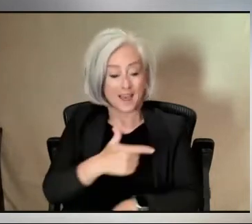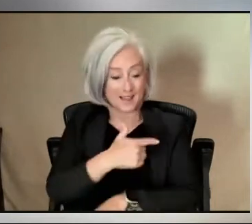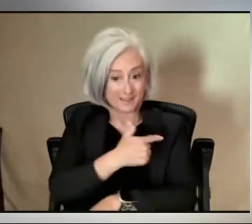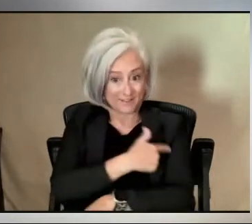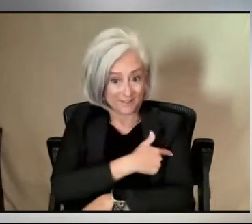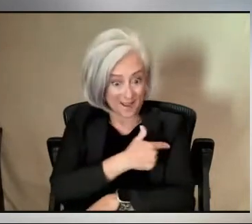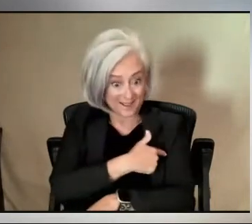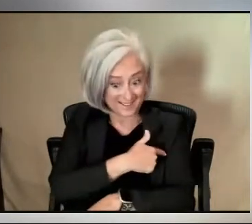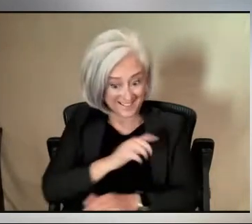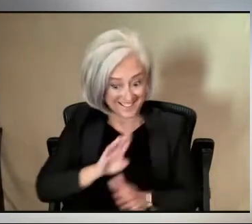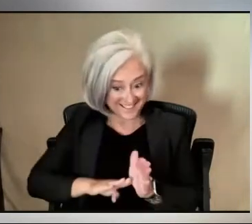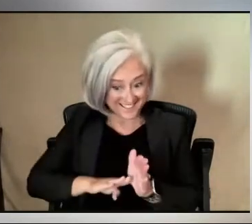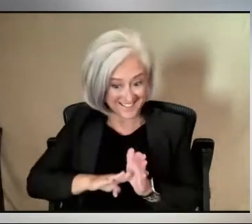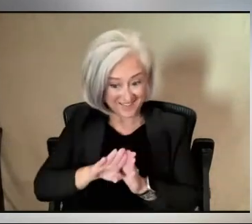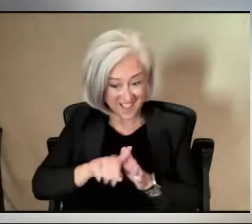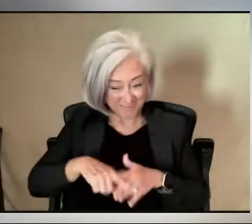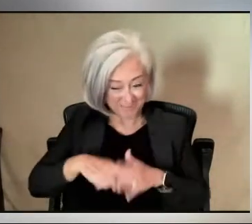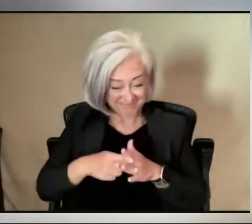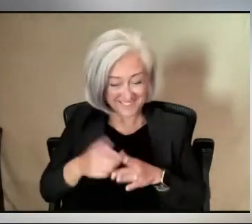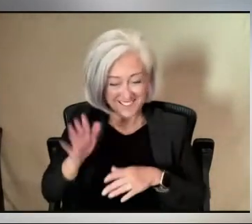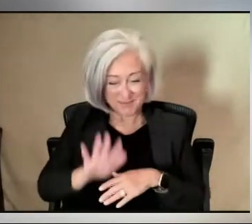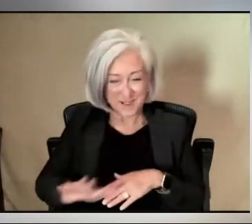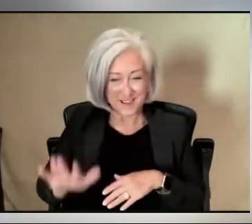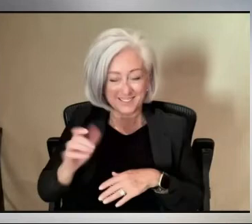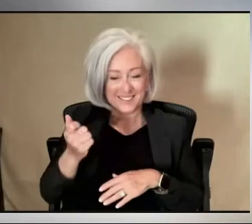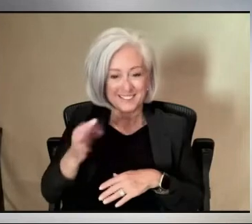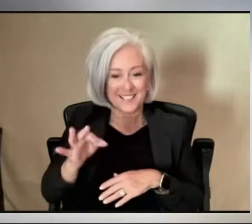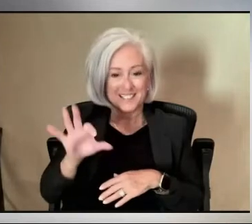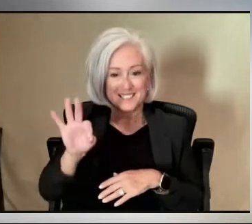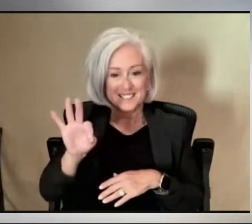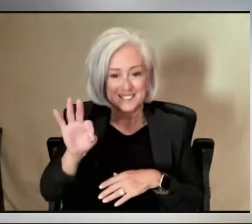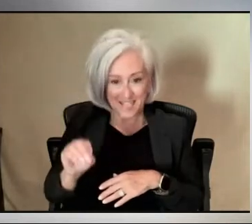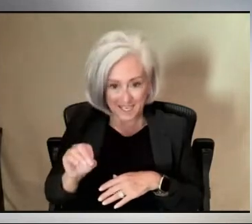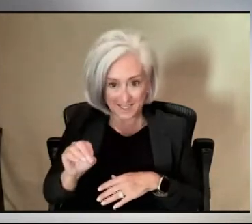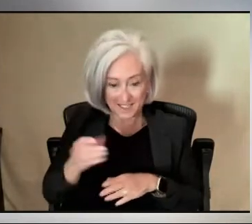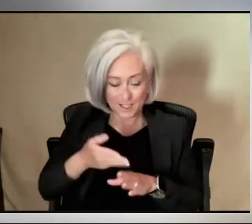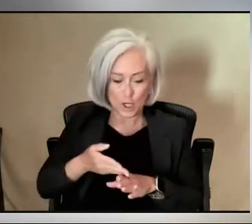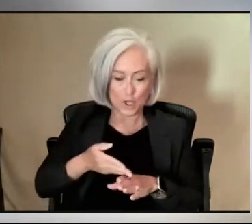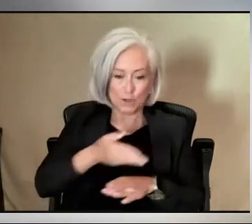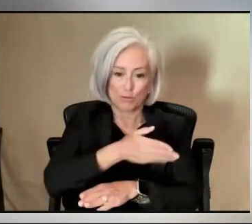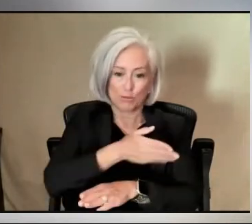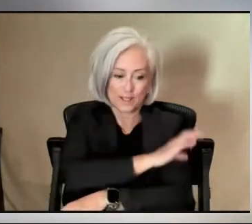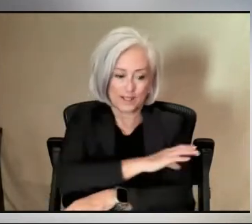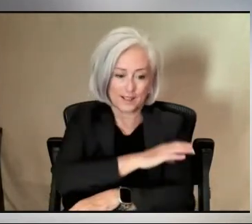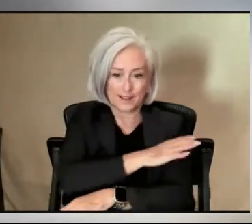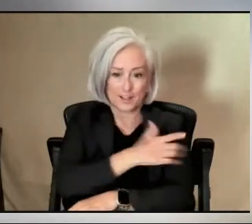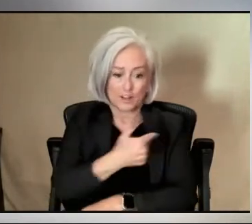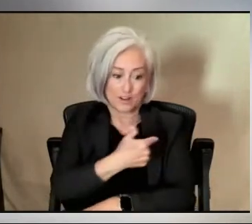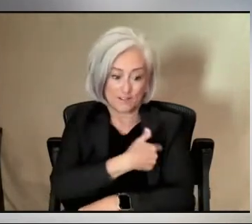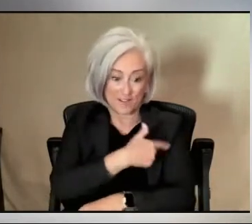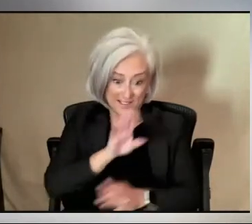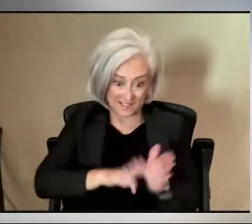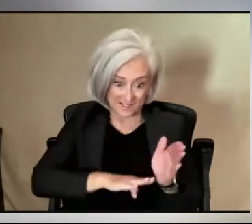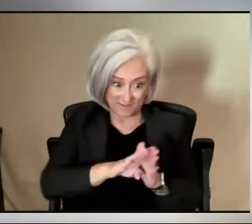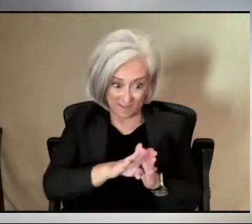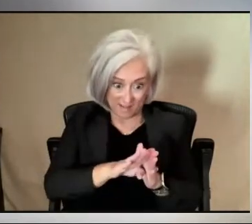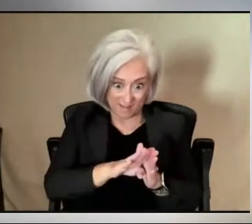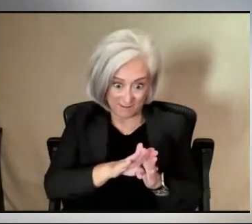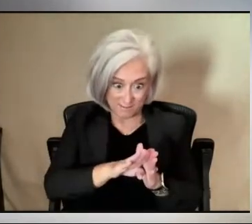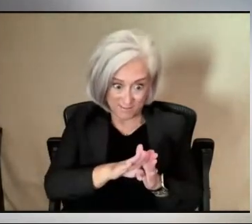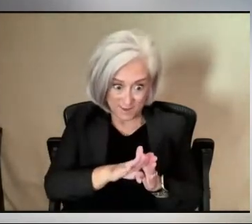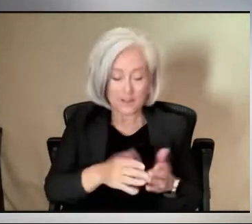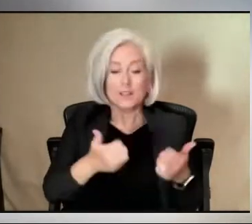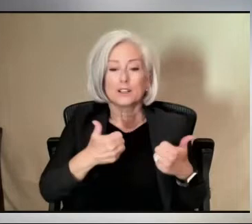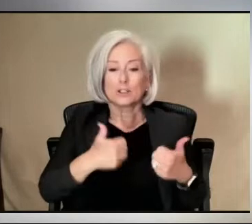in 1990. And actually had preclinical vaccines developed and going into animal